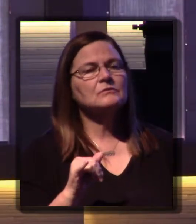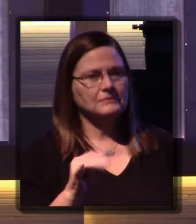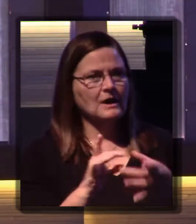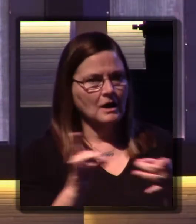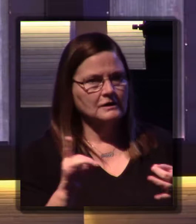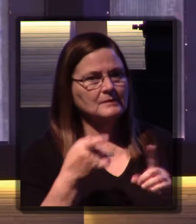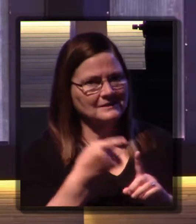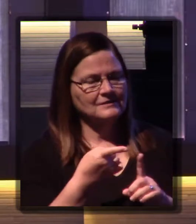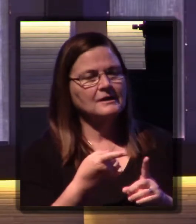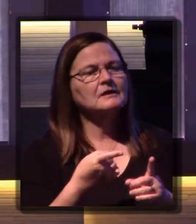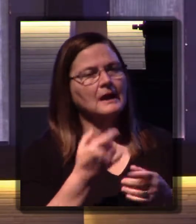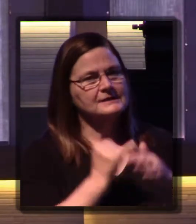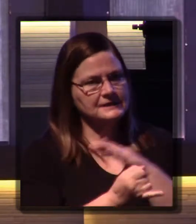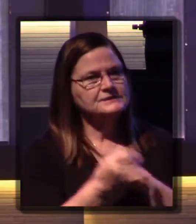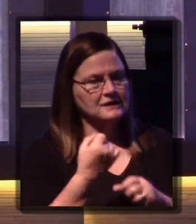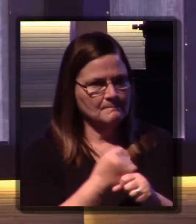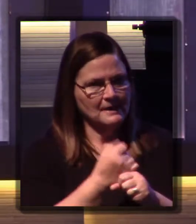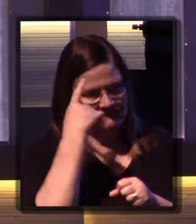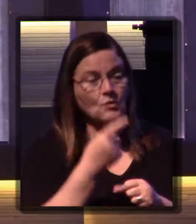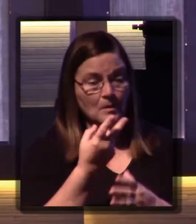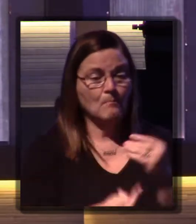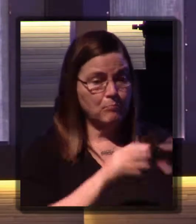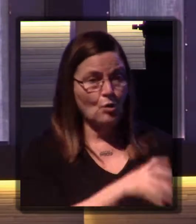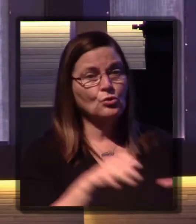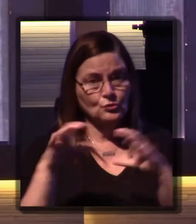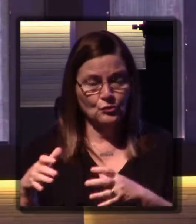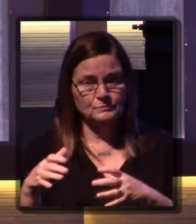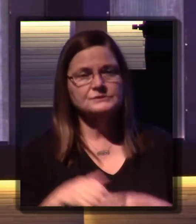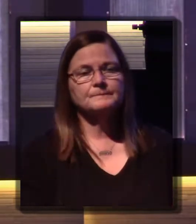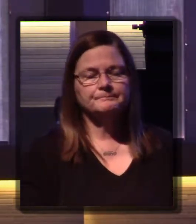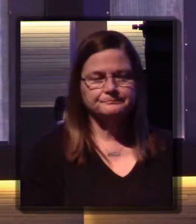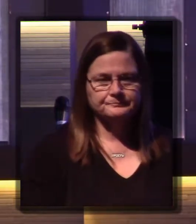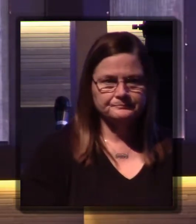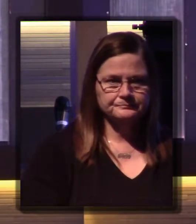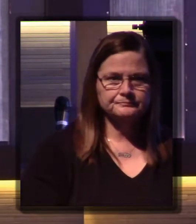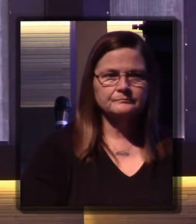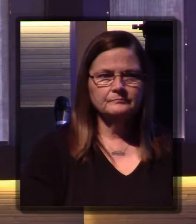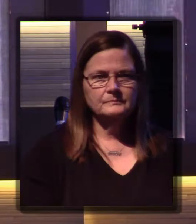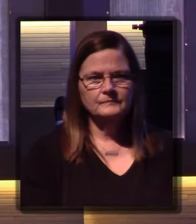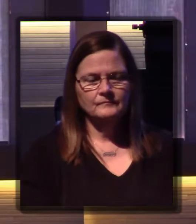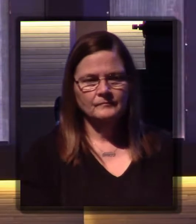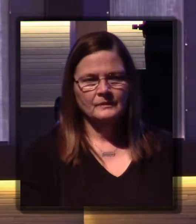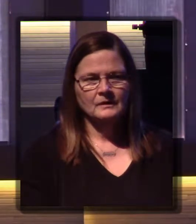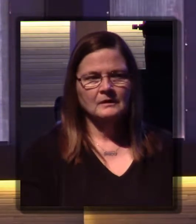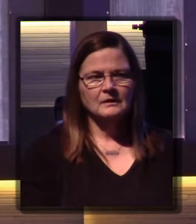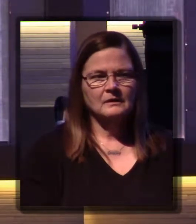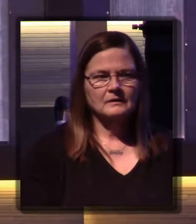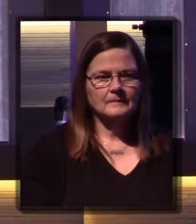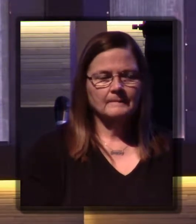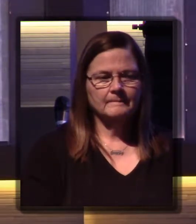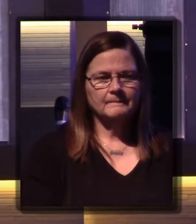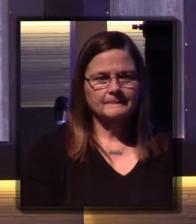Isaiah is going to make to these people, both to the perpetrators, to the unjust, and those who are suffering unjustly